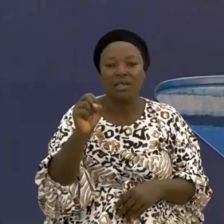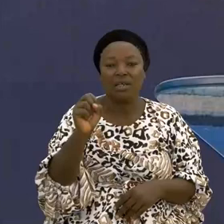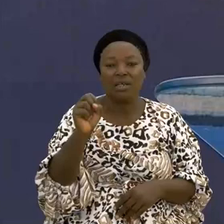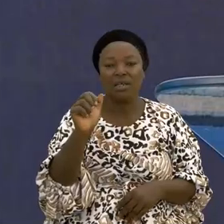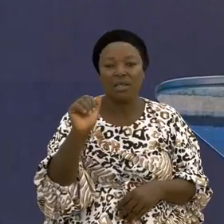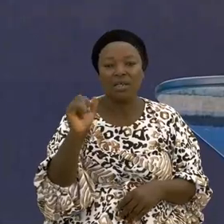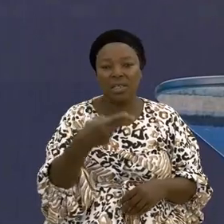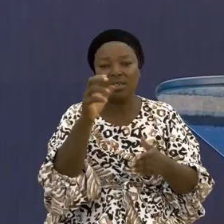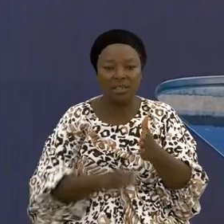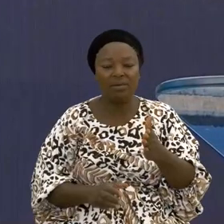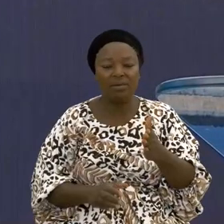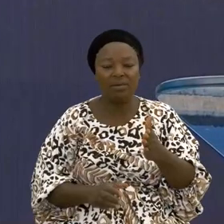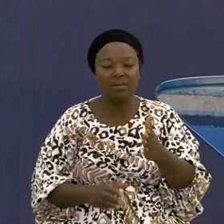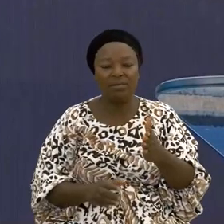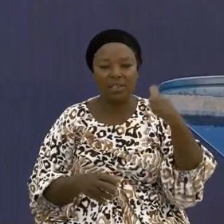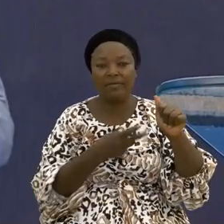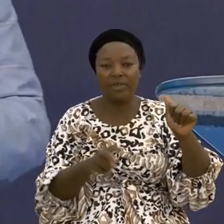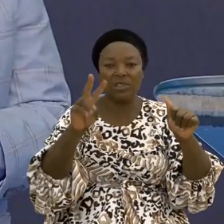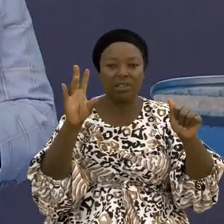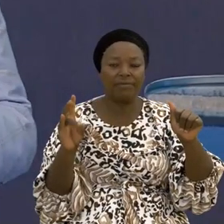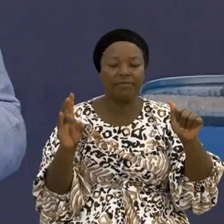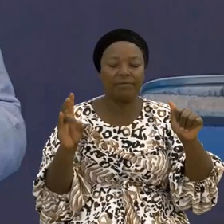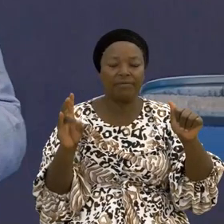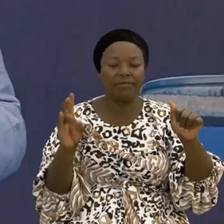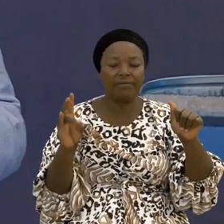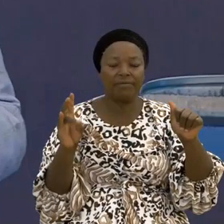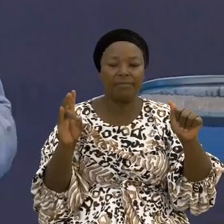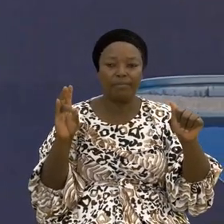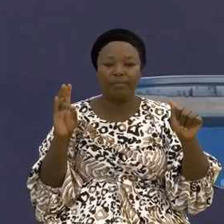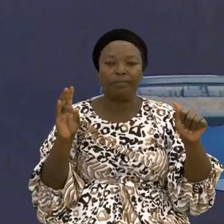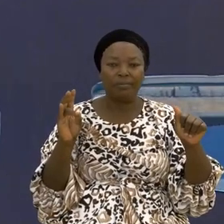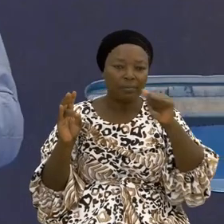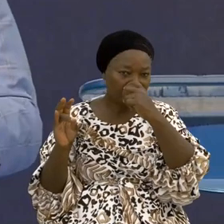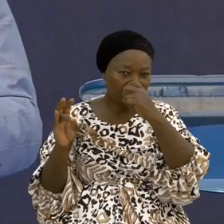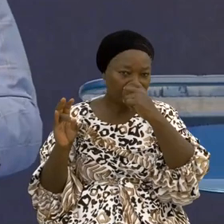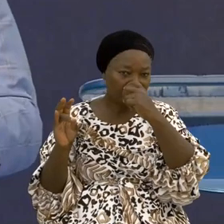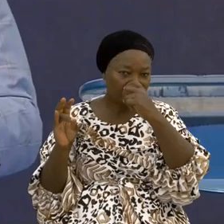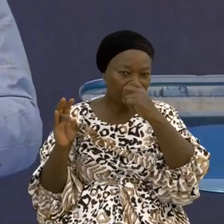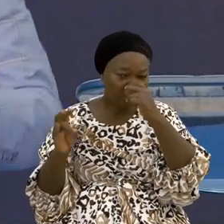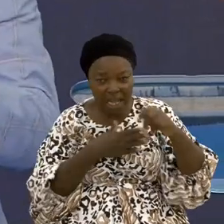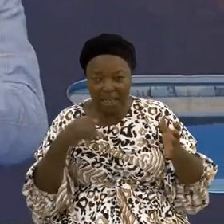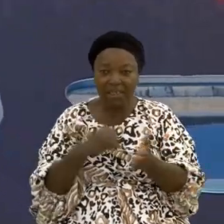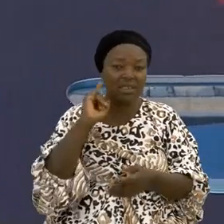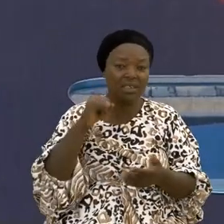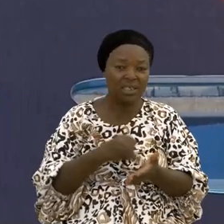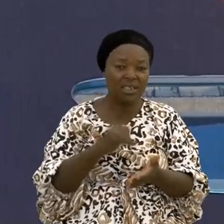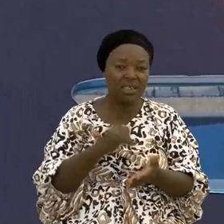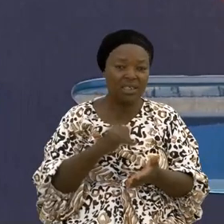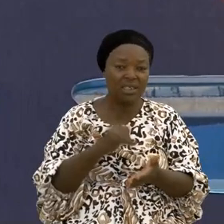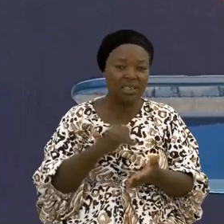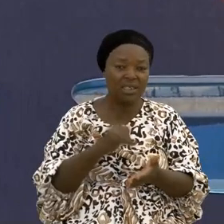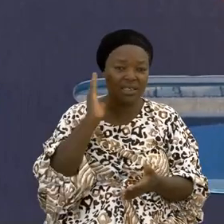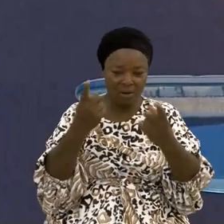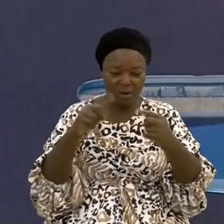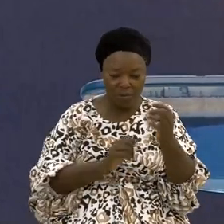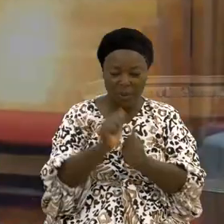verse 27. Isaiah chapter 10, verse 27. And it shall come to pass in